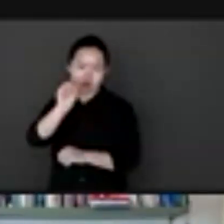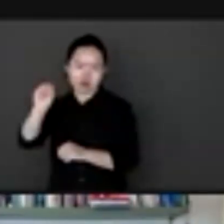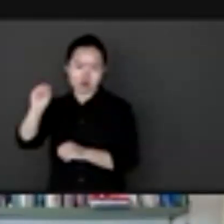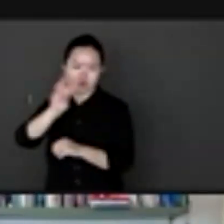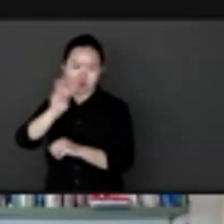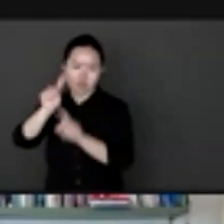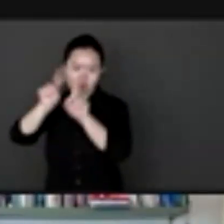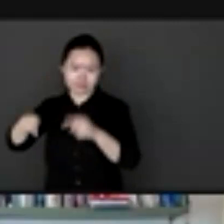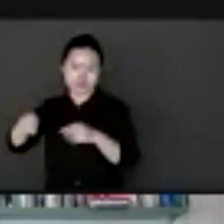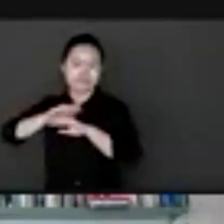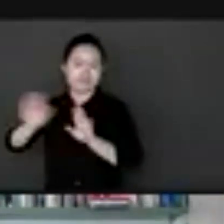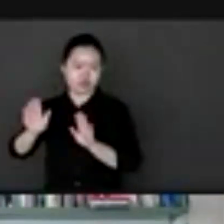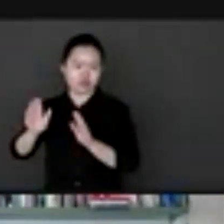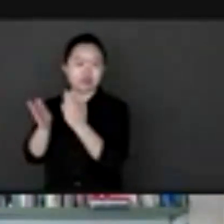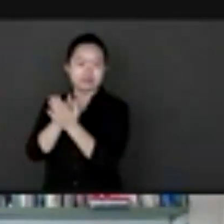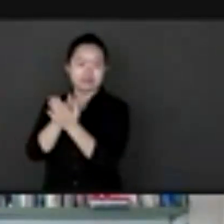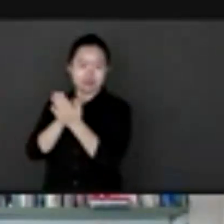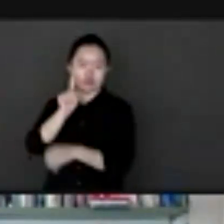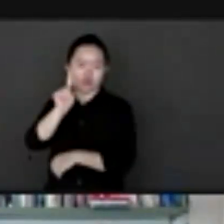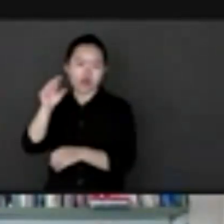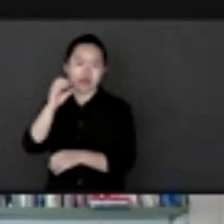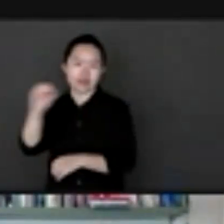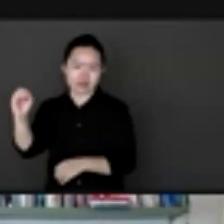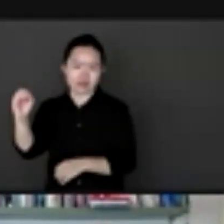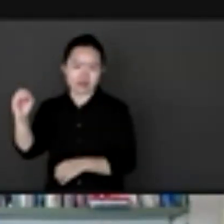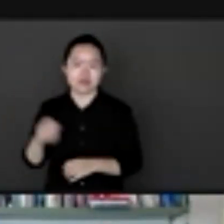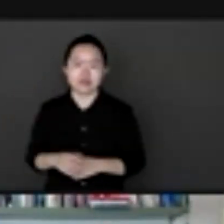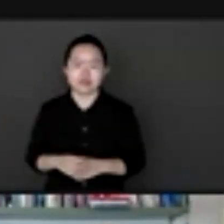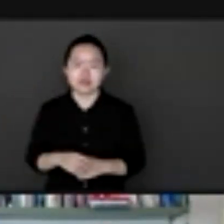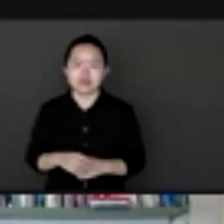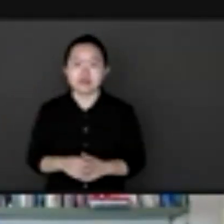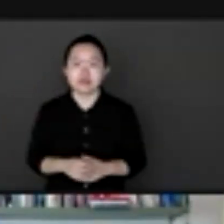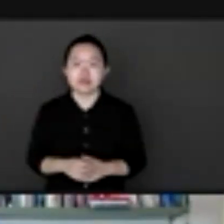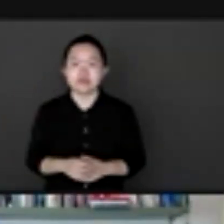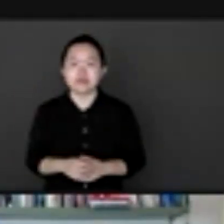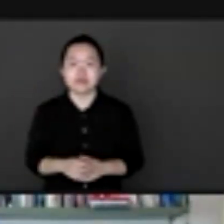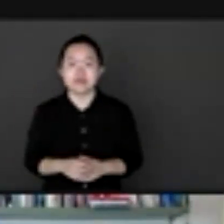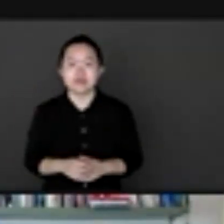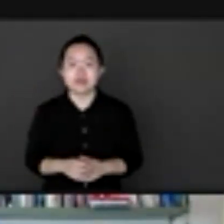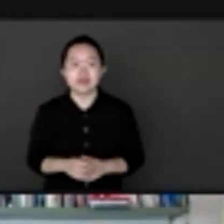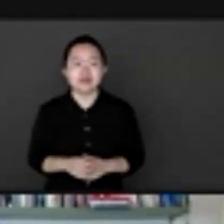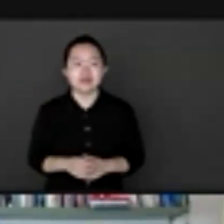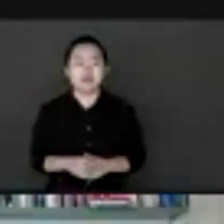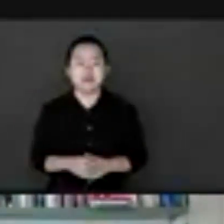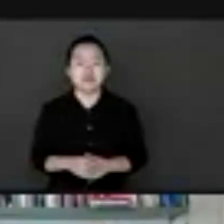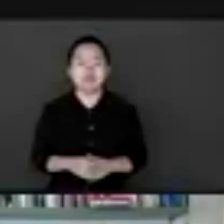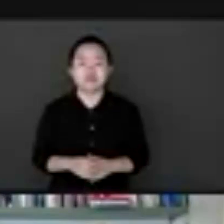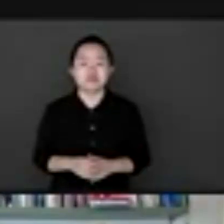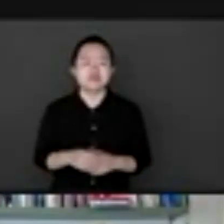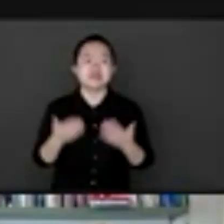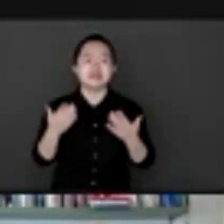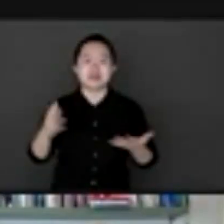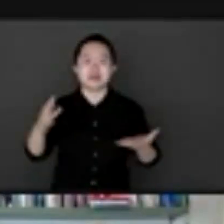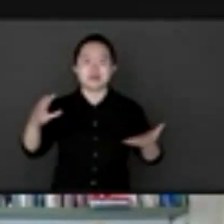arriving to the end. Design System Italia is an evolving framework. We have a continuous accessibility improvement